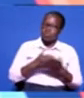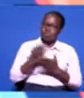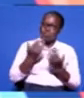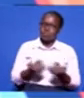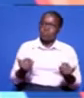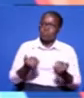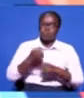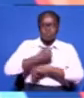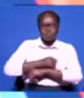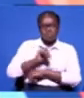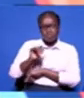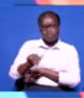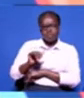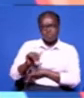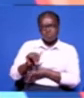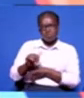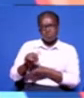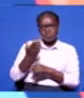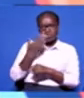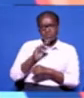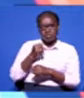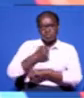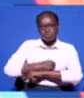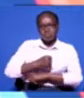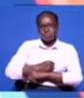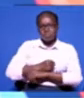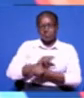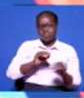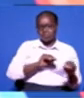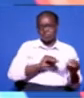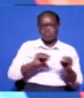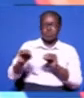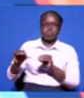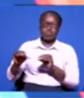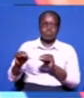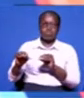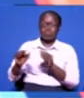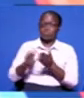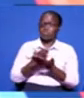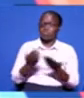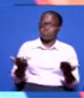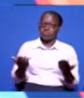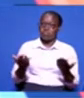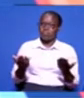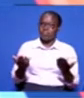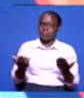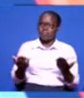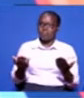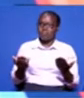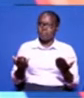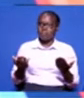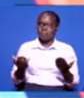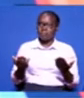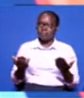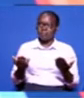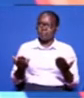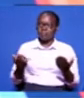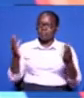school, children complete school, children transition. This is something that